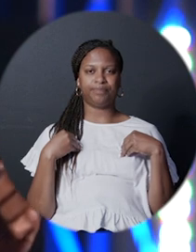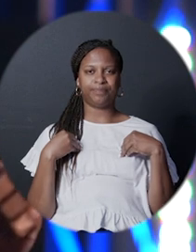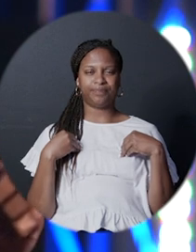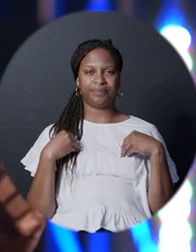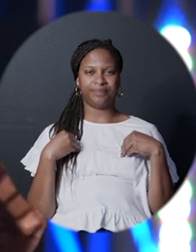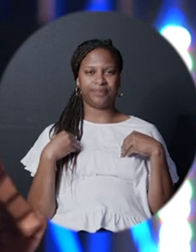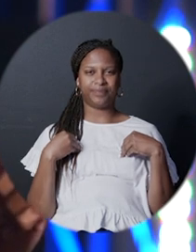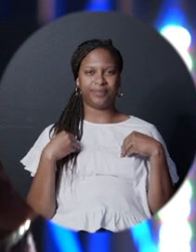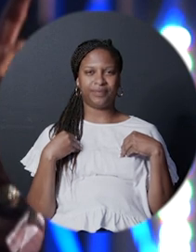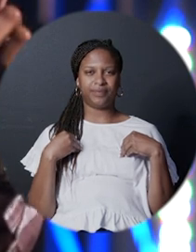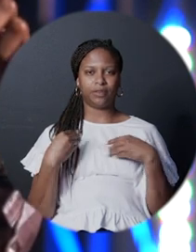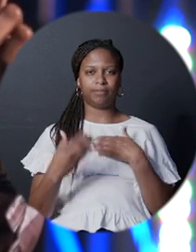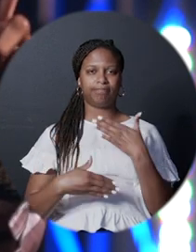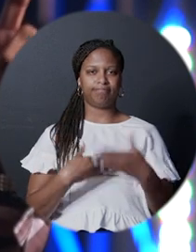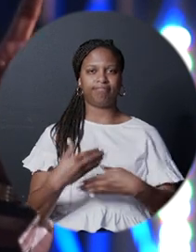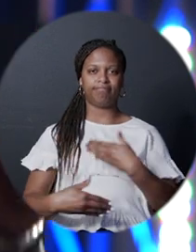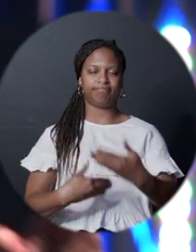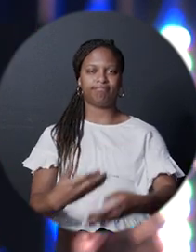it